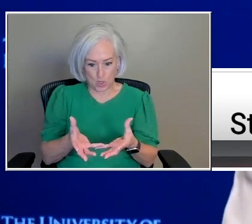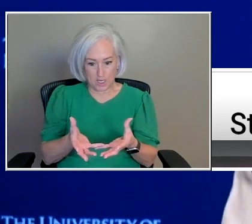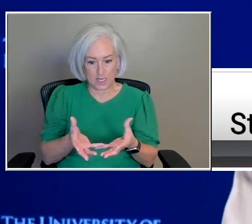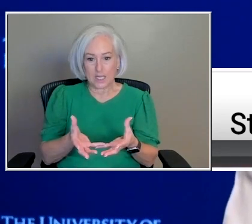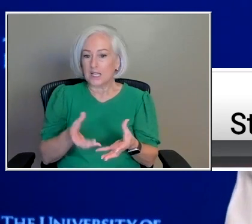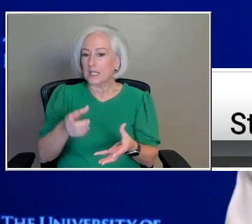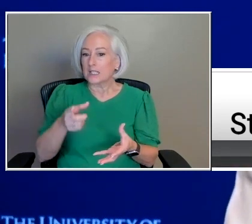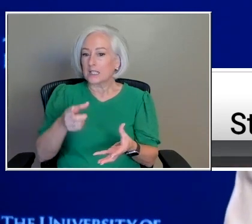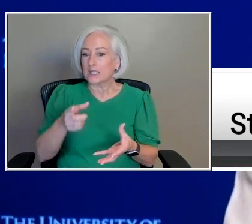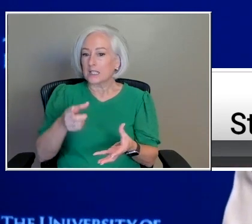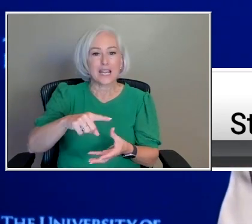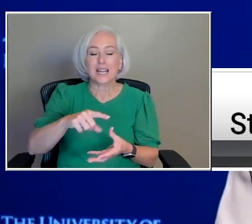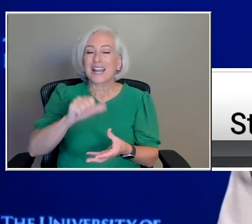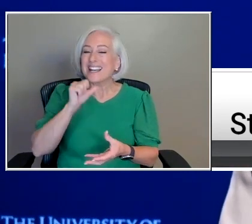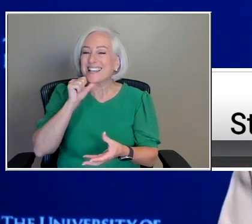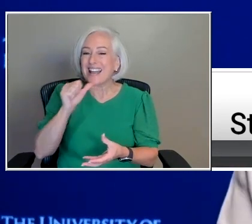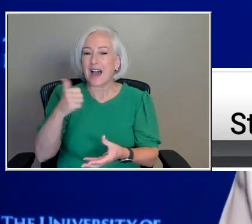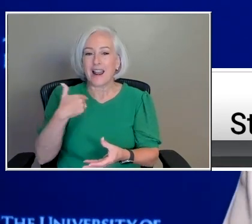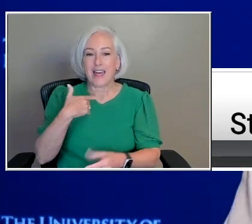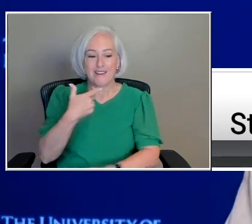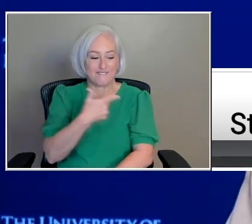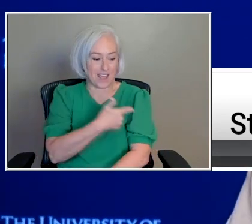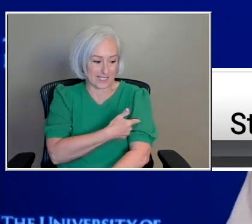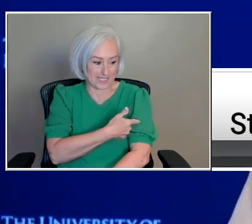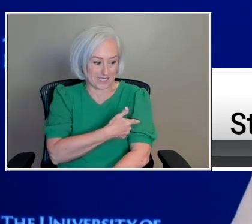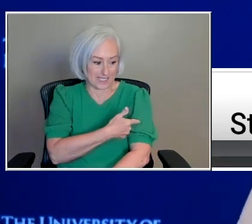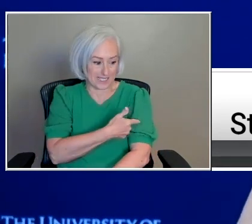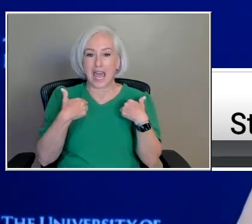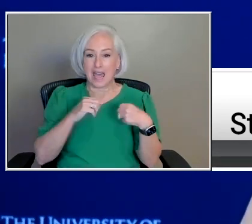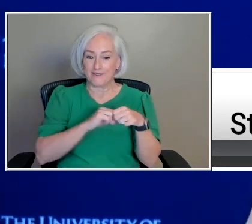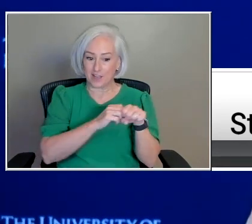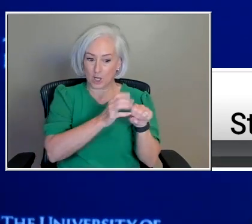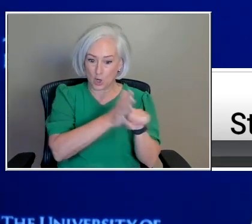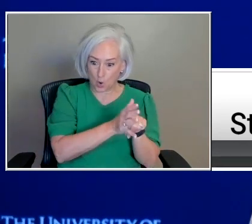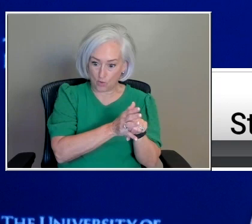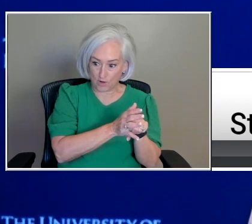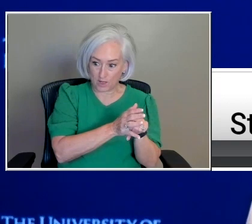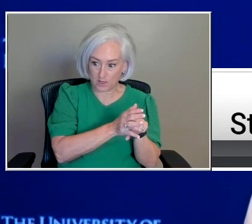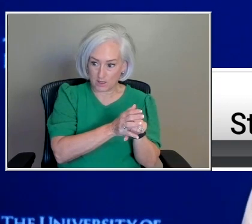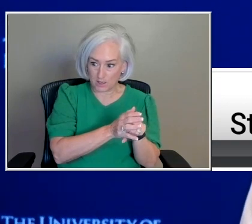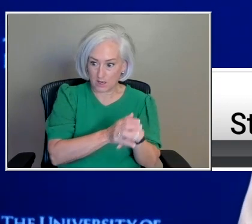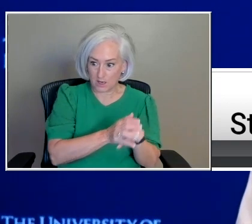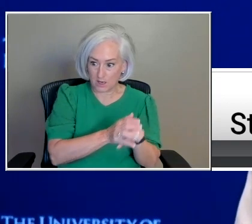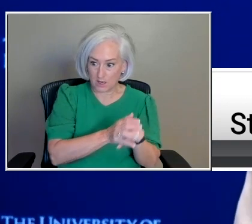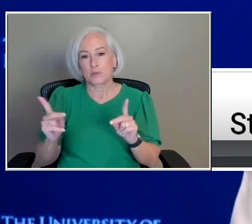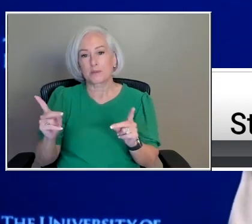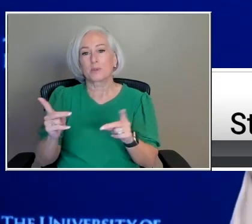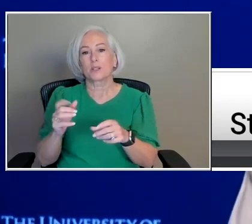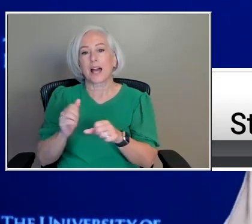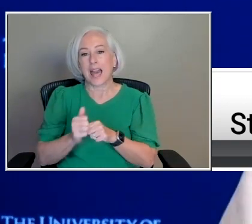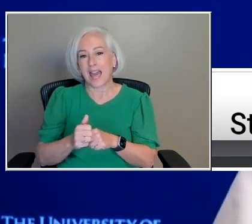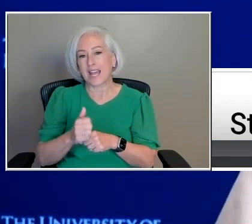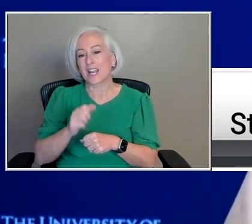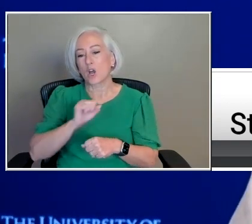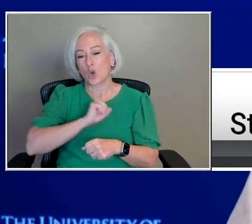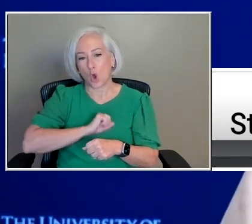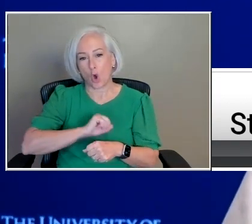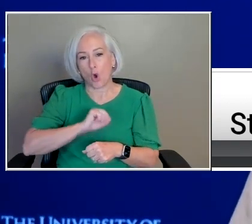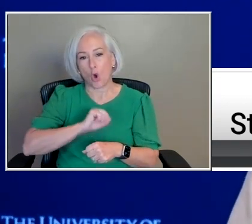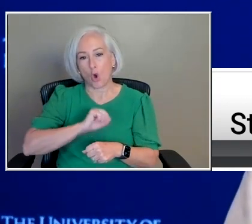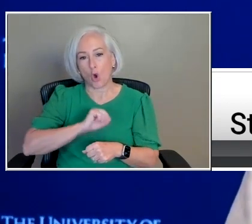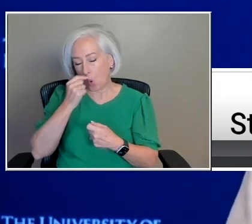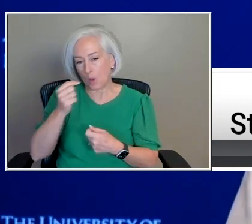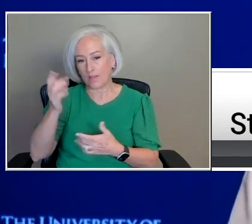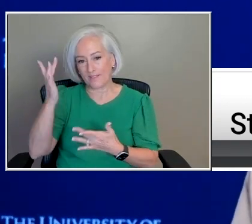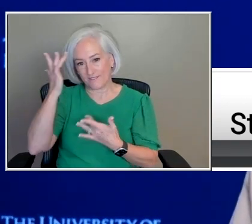gotten COVID, and then there were also people who got other cough and cold viruses. And what they saw was that even after 4 weeks